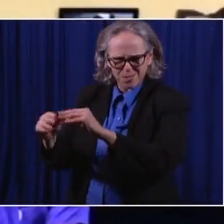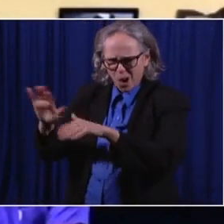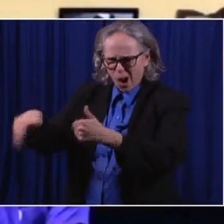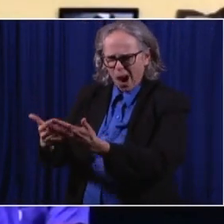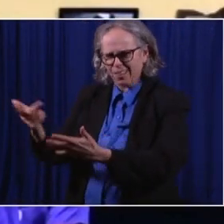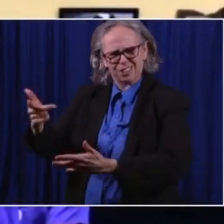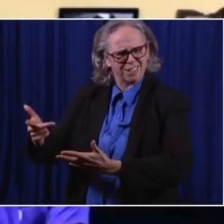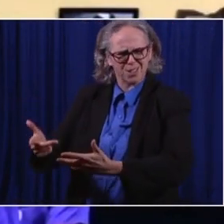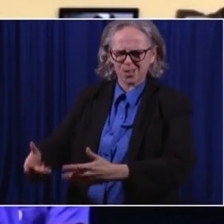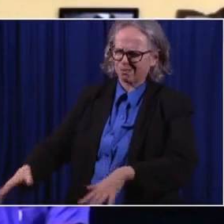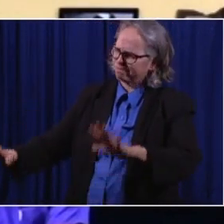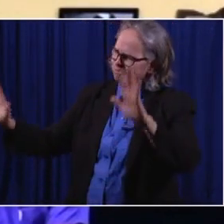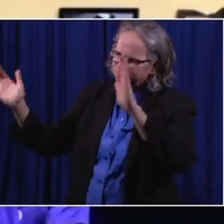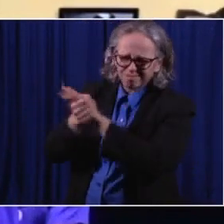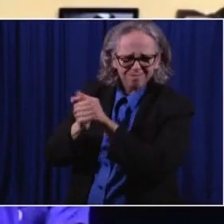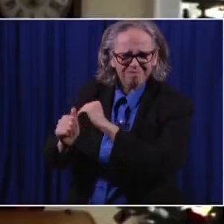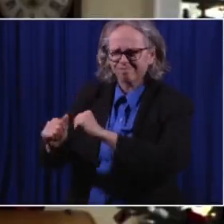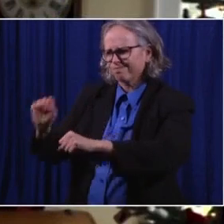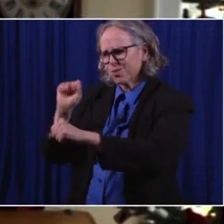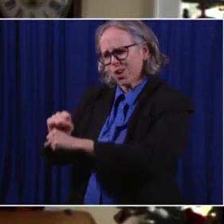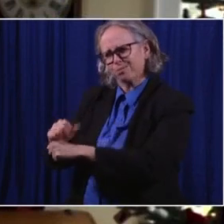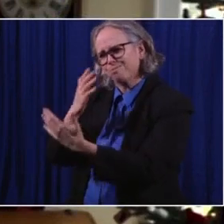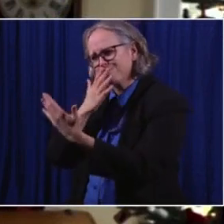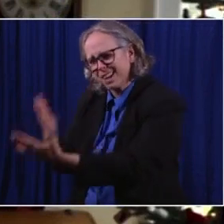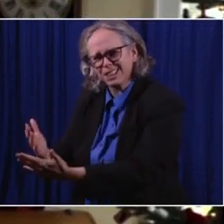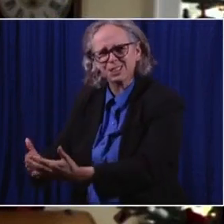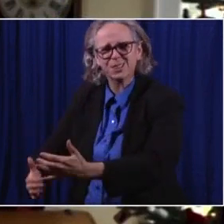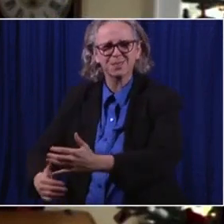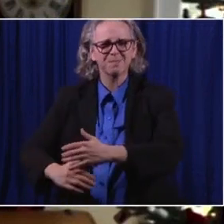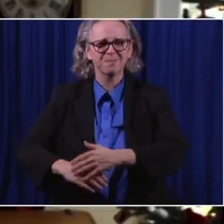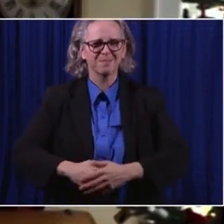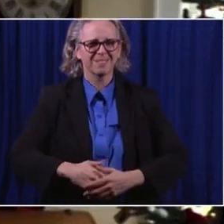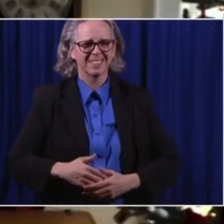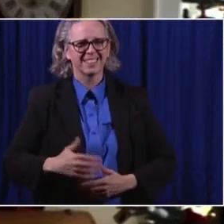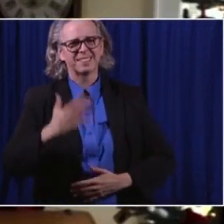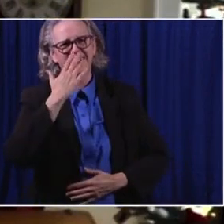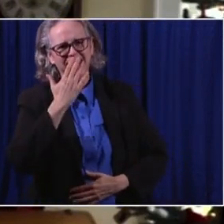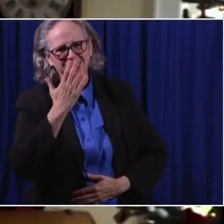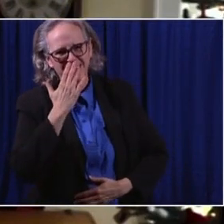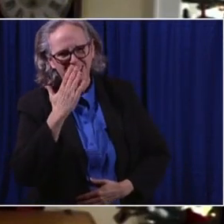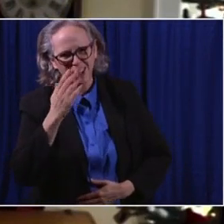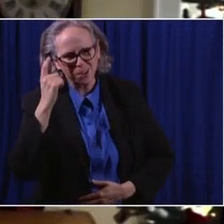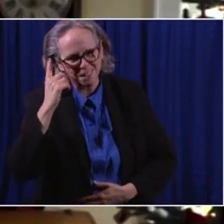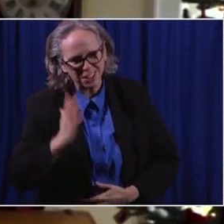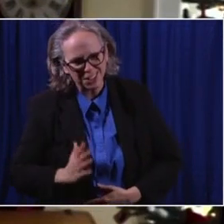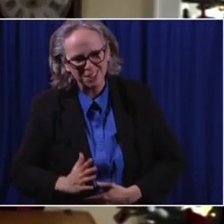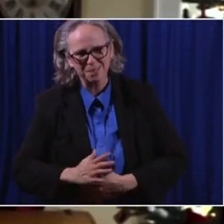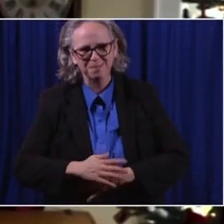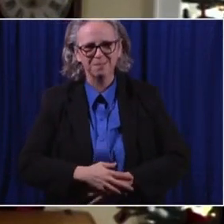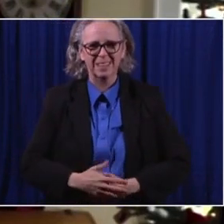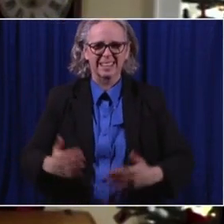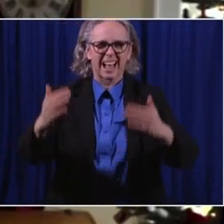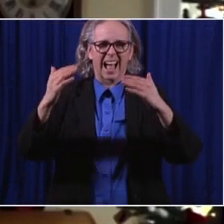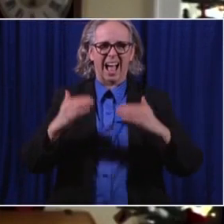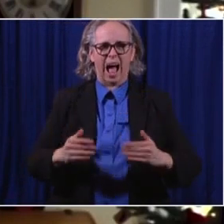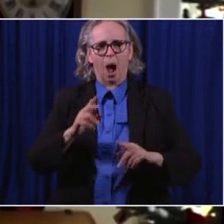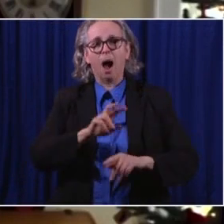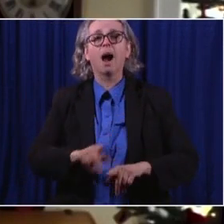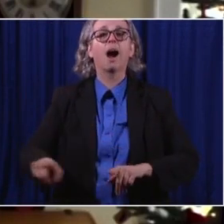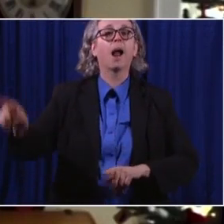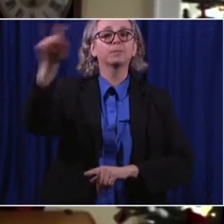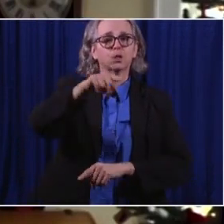work. Appreciate it very much. Thank you. Thank you. We're now going to go to Twin Valley Psychiatric